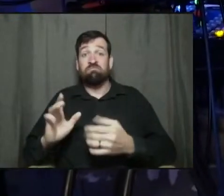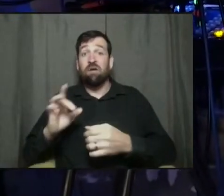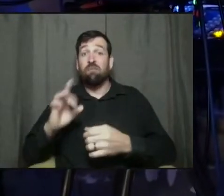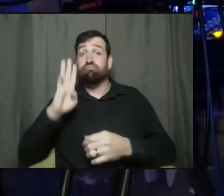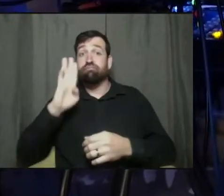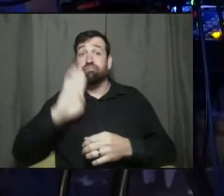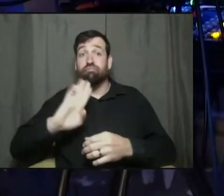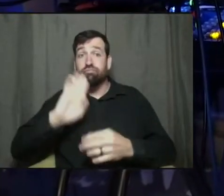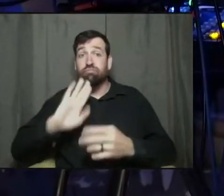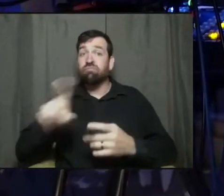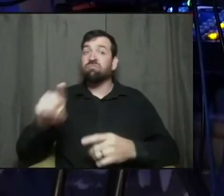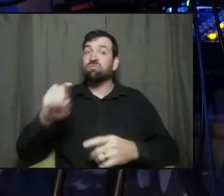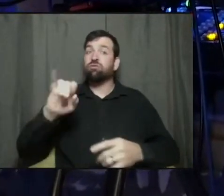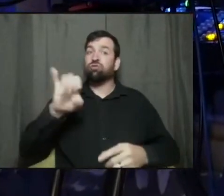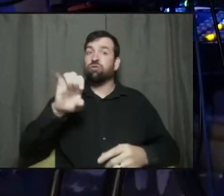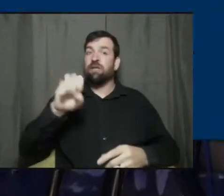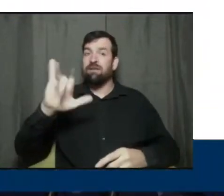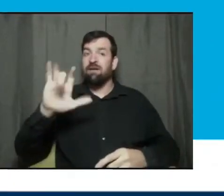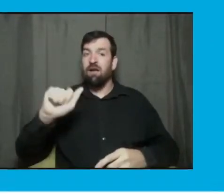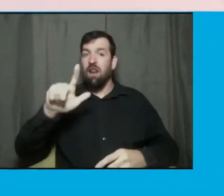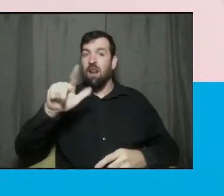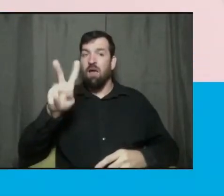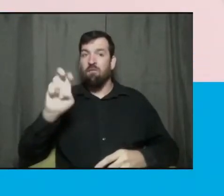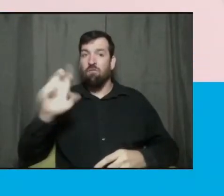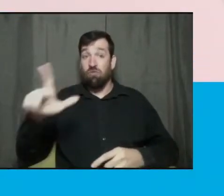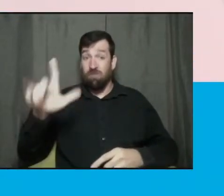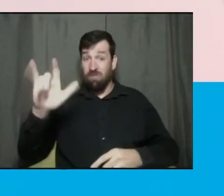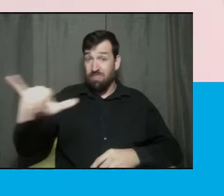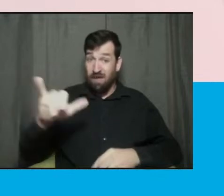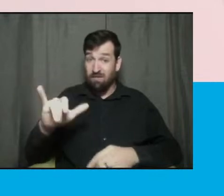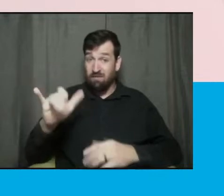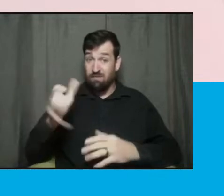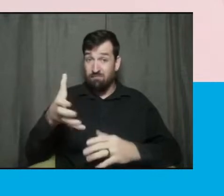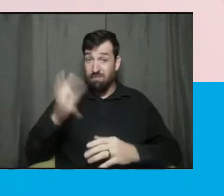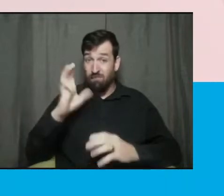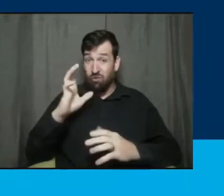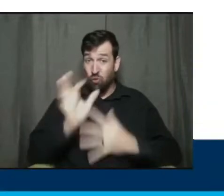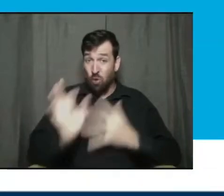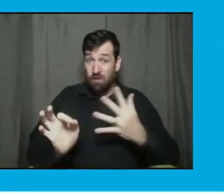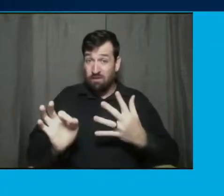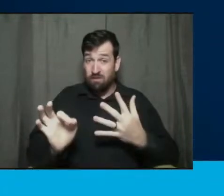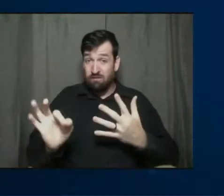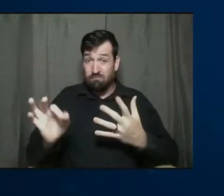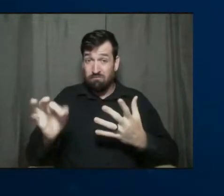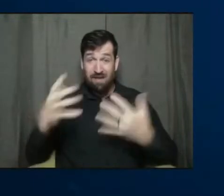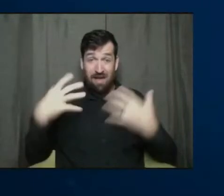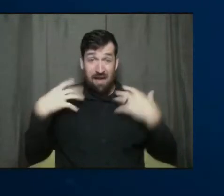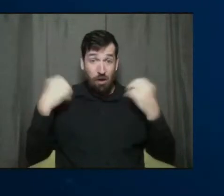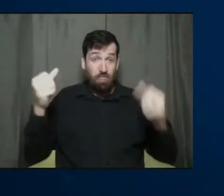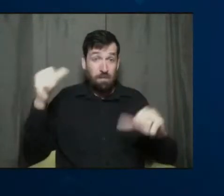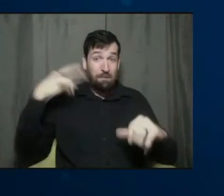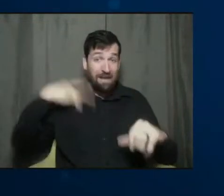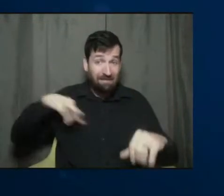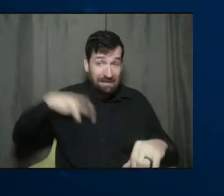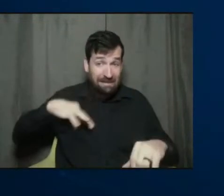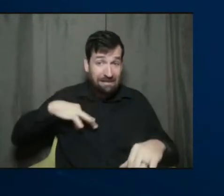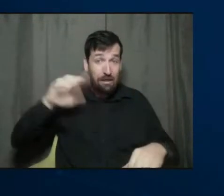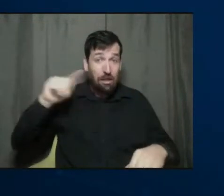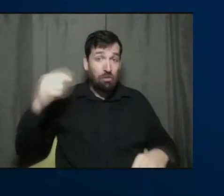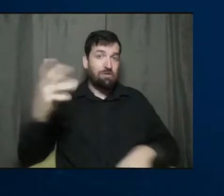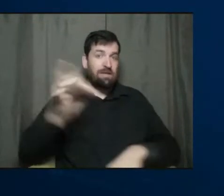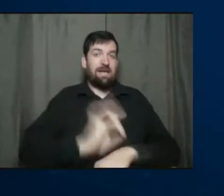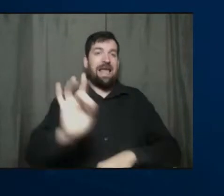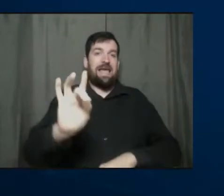Lovell. Could this post-workout beverage choice have any health benefits? That's Thursday at 8 on these social media